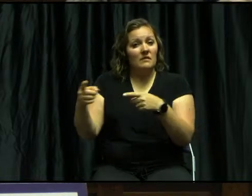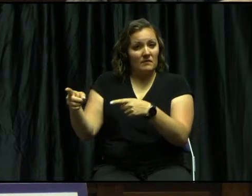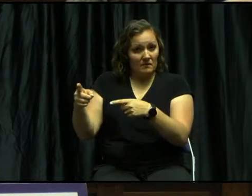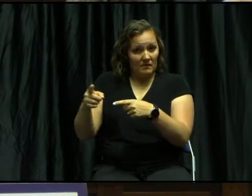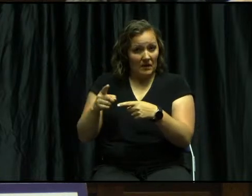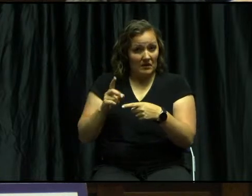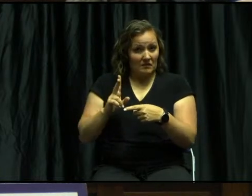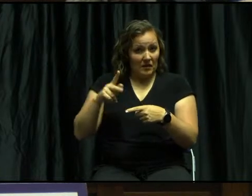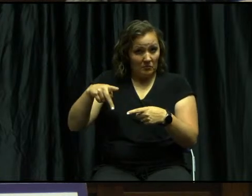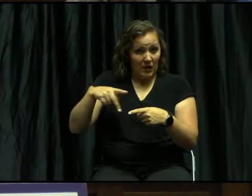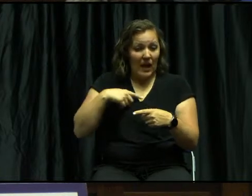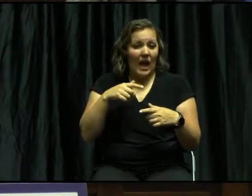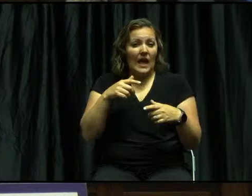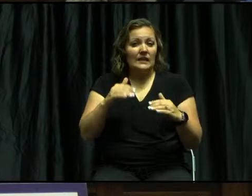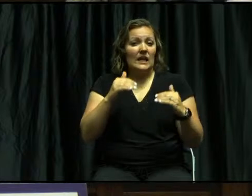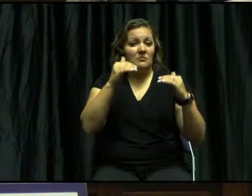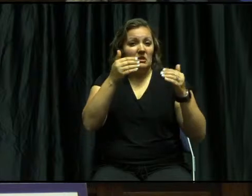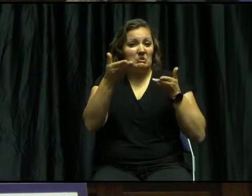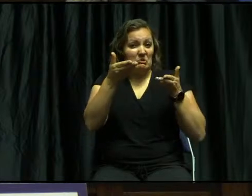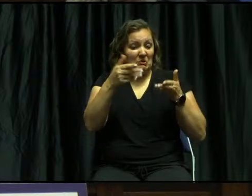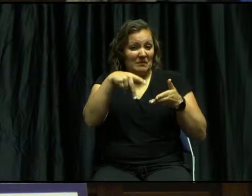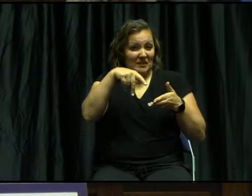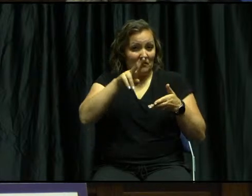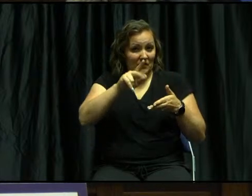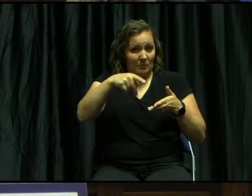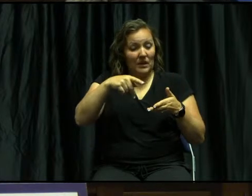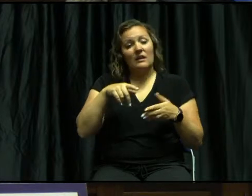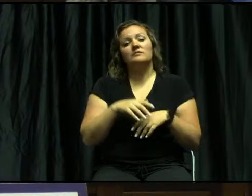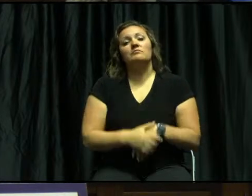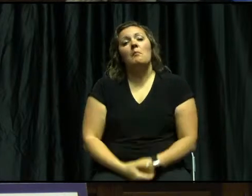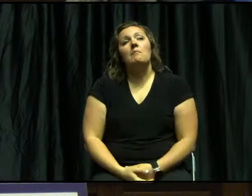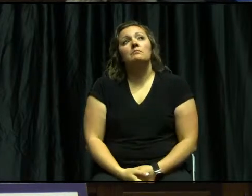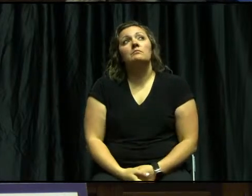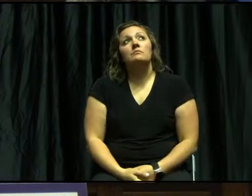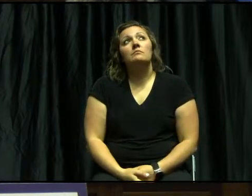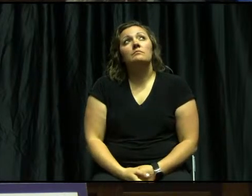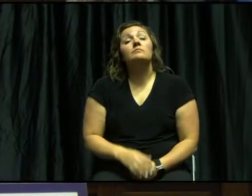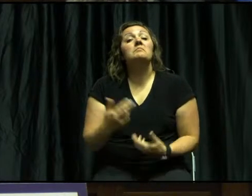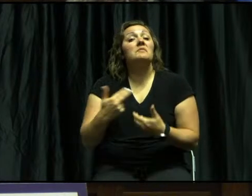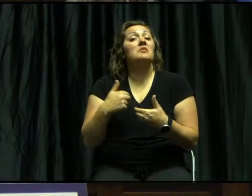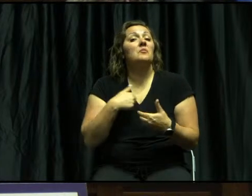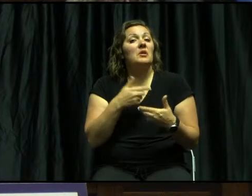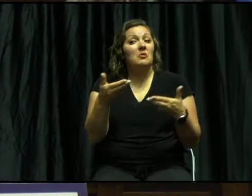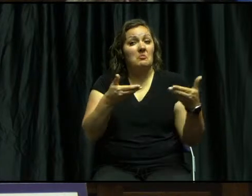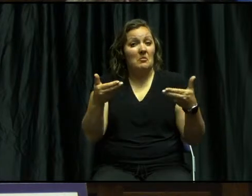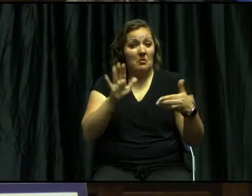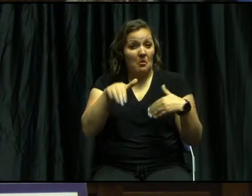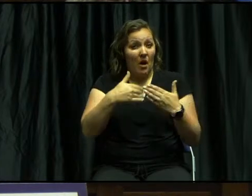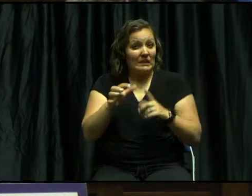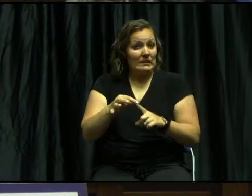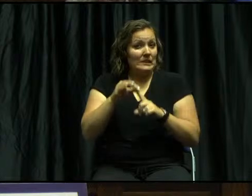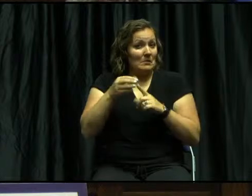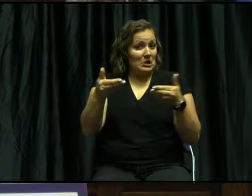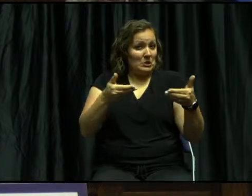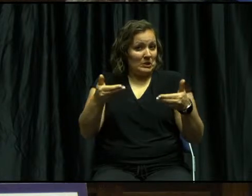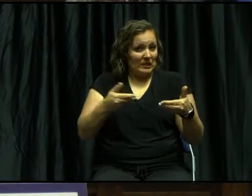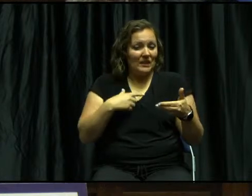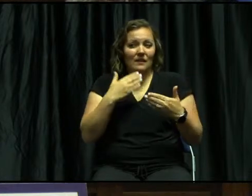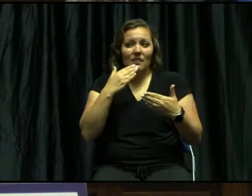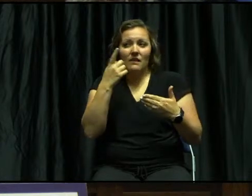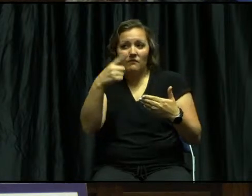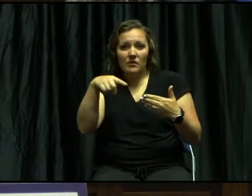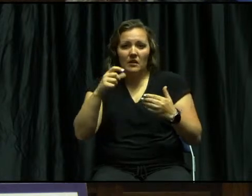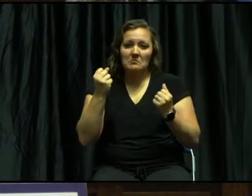Perazzi, and Administrative Services Vice President Norm Tarbox. Please join me in welcoming all of these special guests and thanking them for their